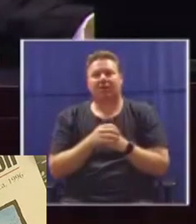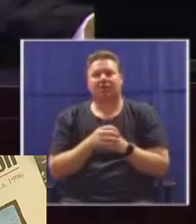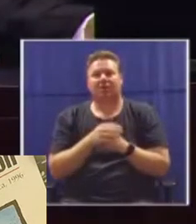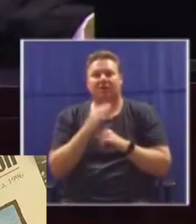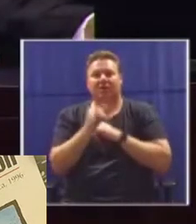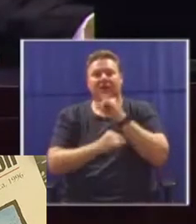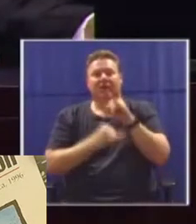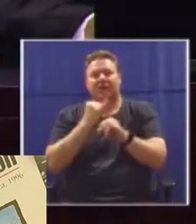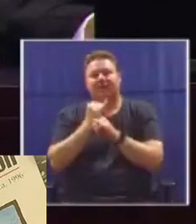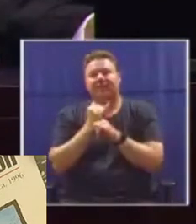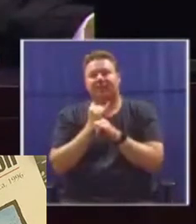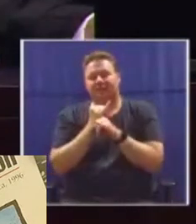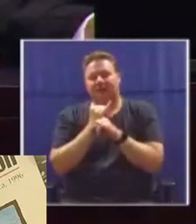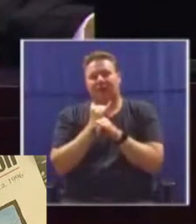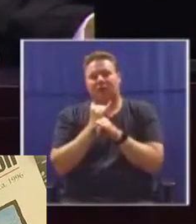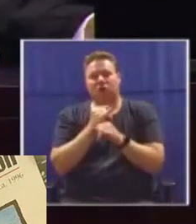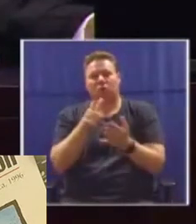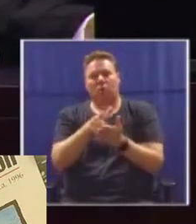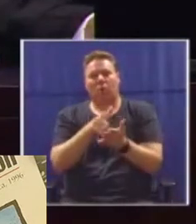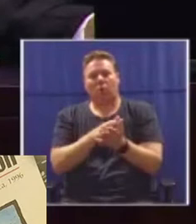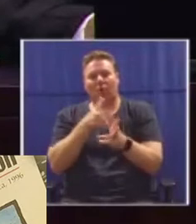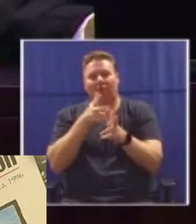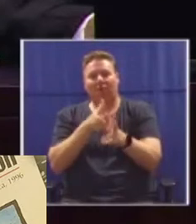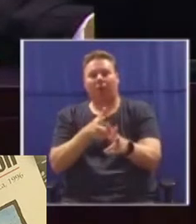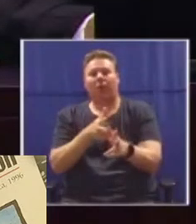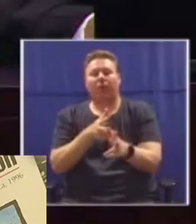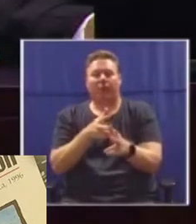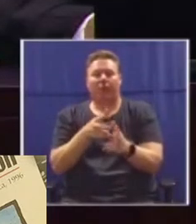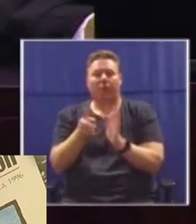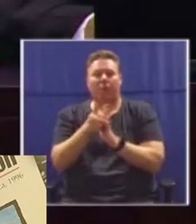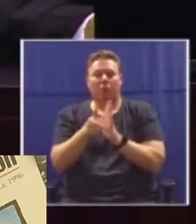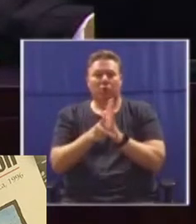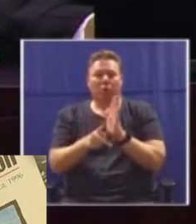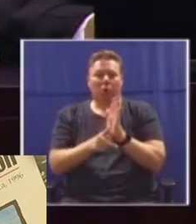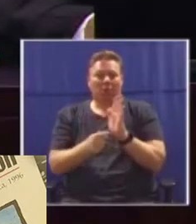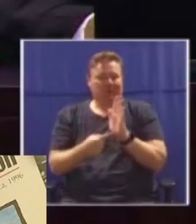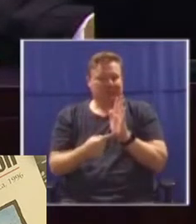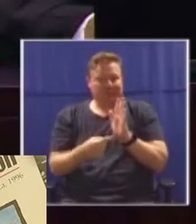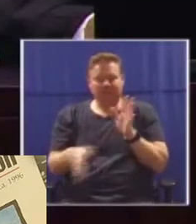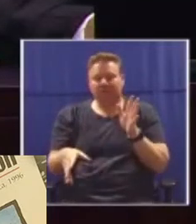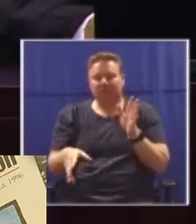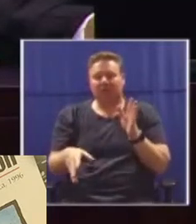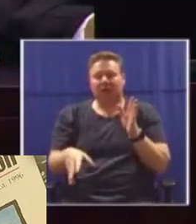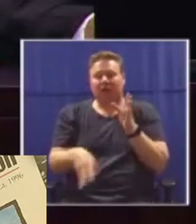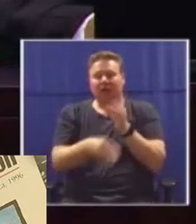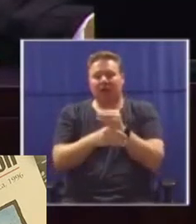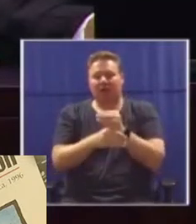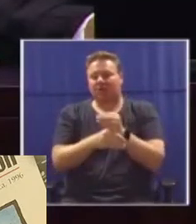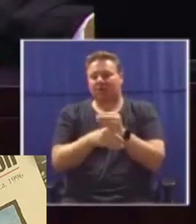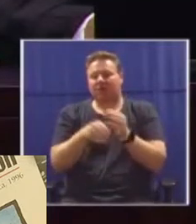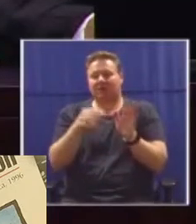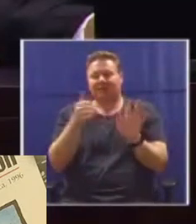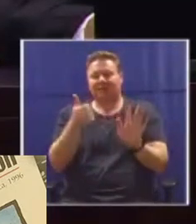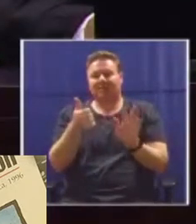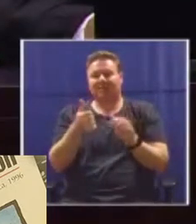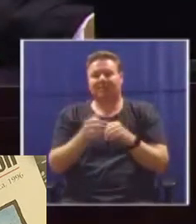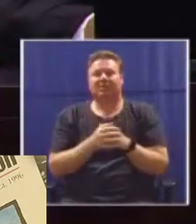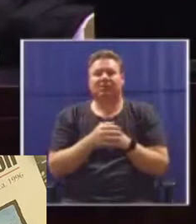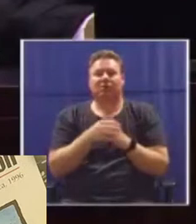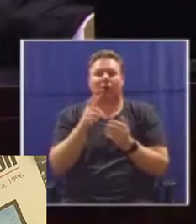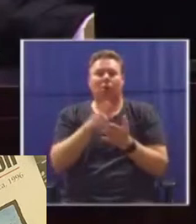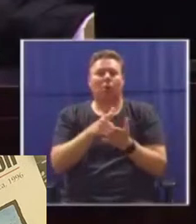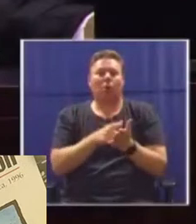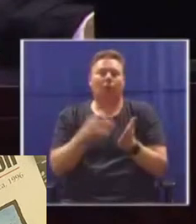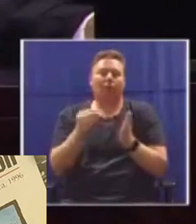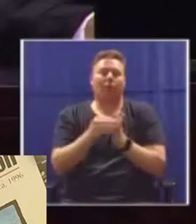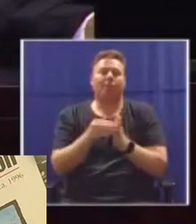International Convention 4th and protocol, which is linked to Annex 6 of the convention, into South African law. The bill determines